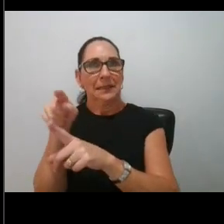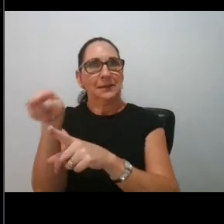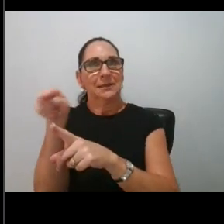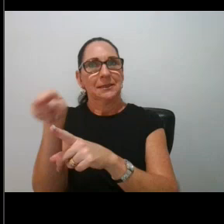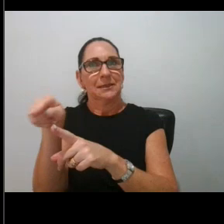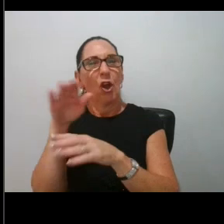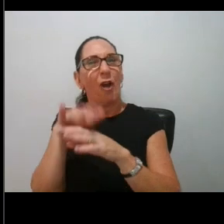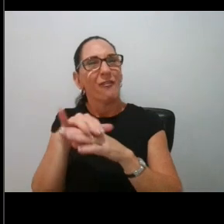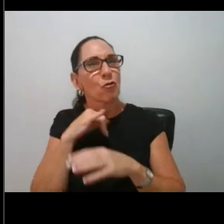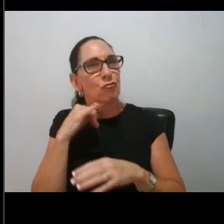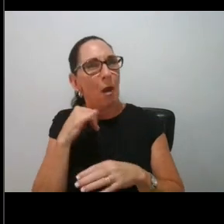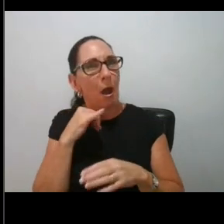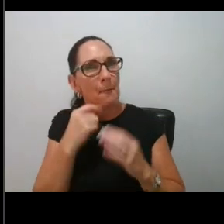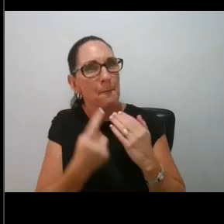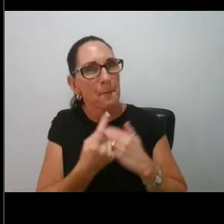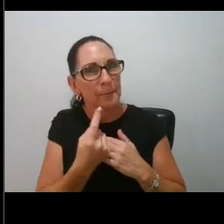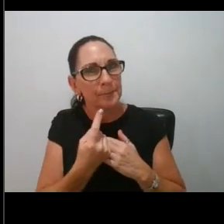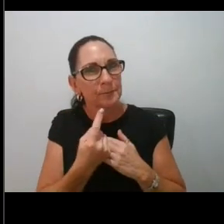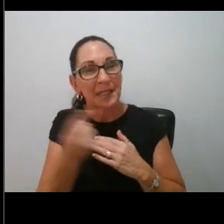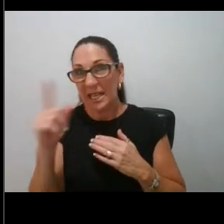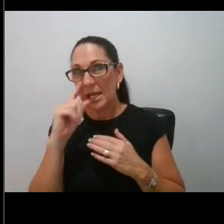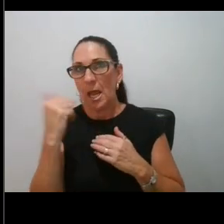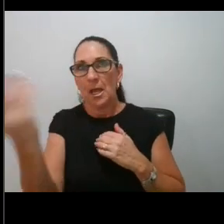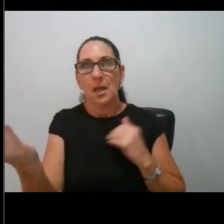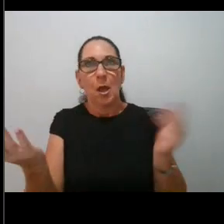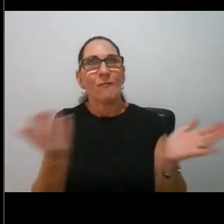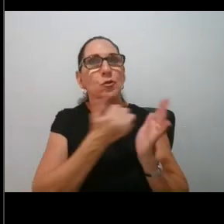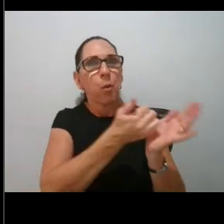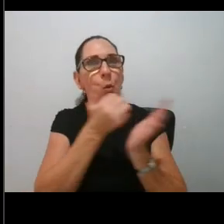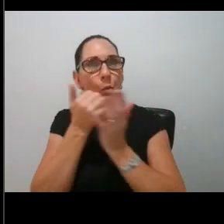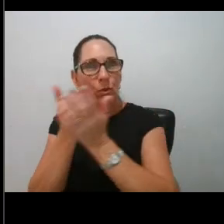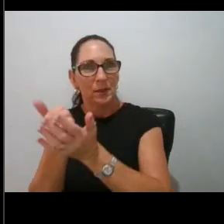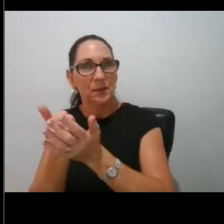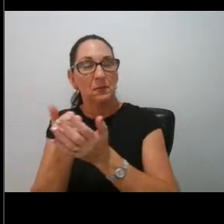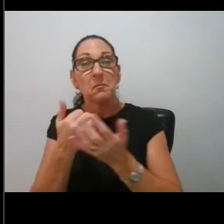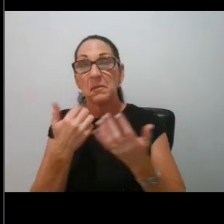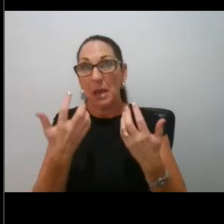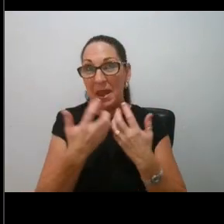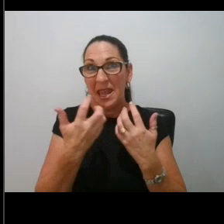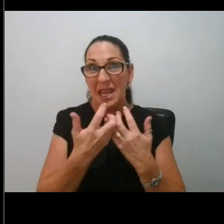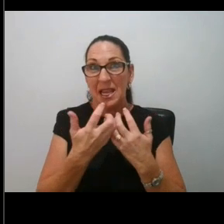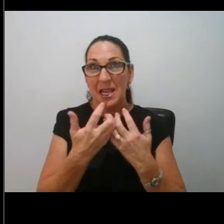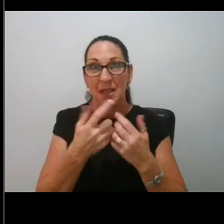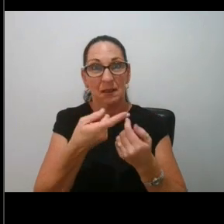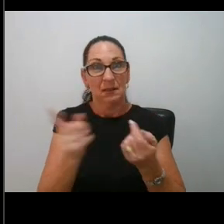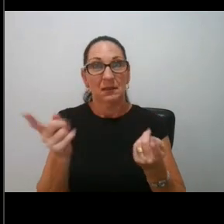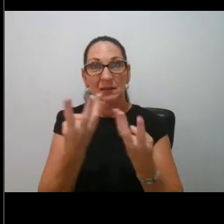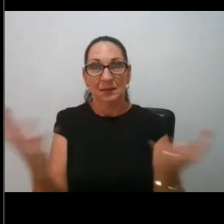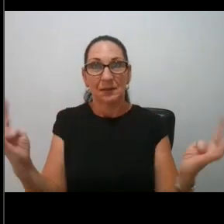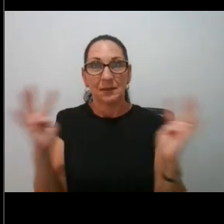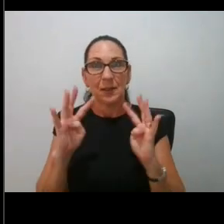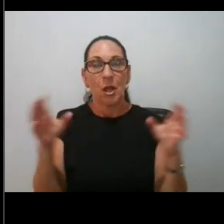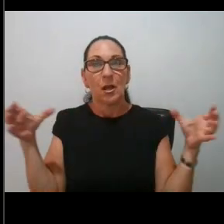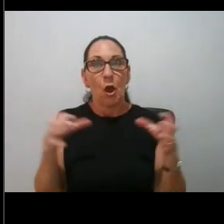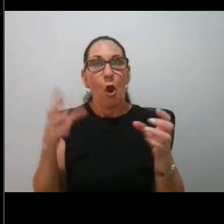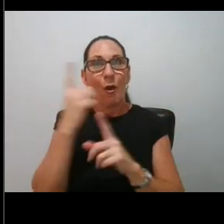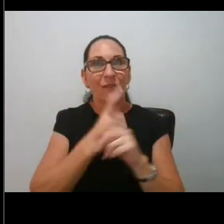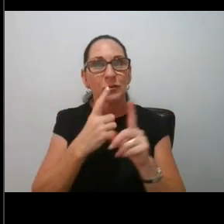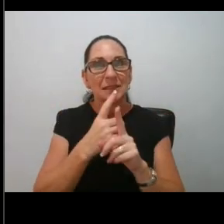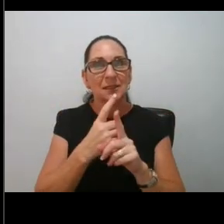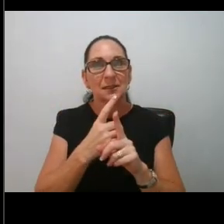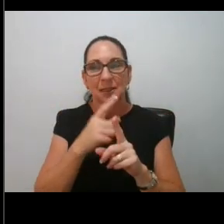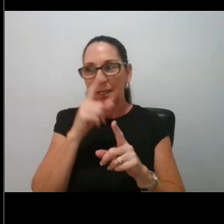provide support. So oftentimes at a conference, we will involve support people. So they could be you know, people's